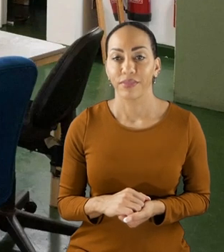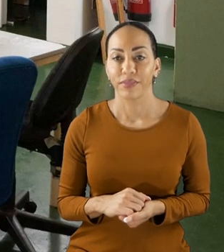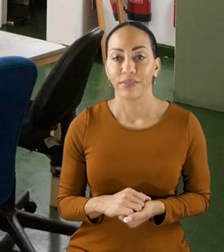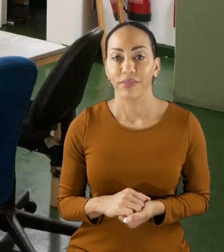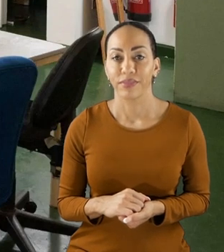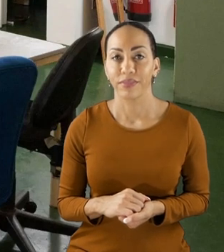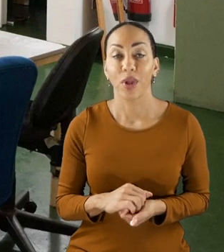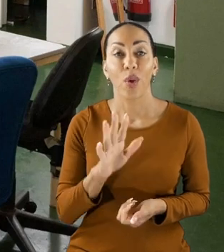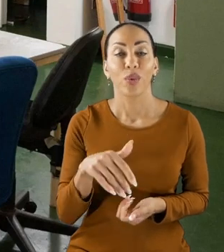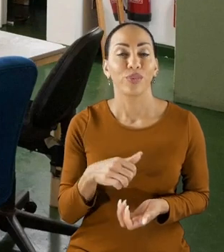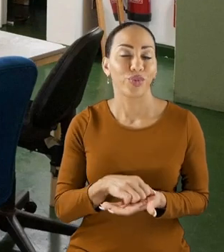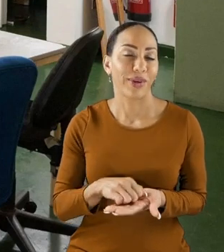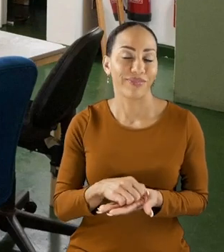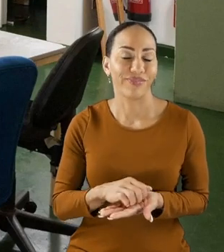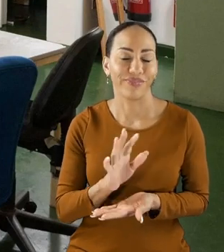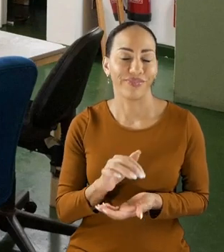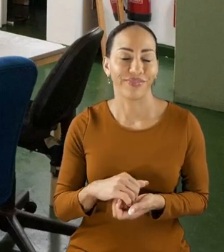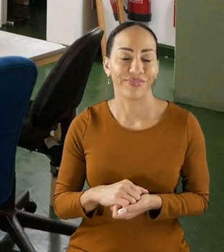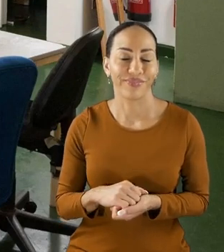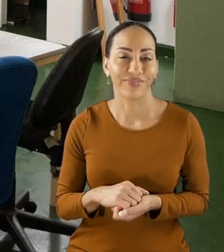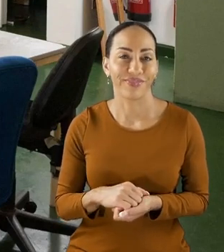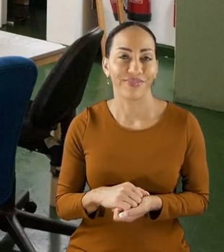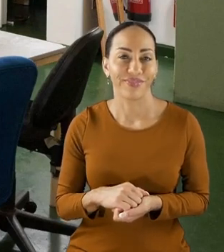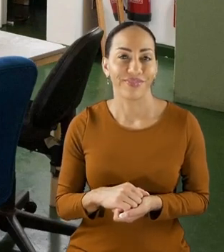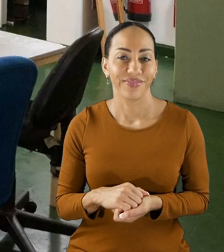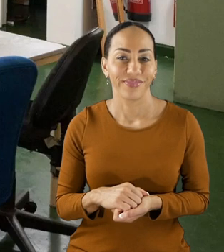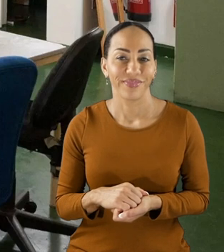to, I was going to have,